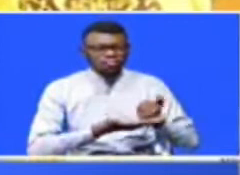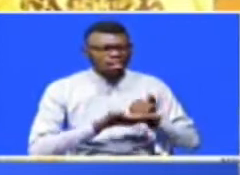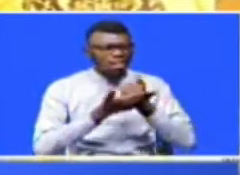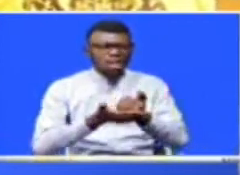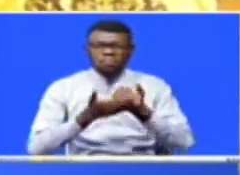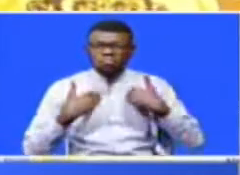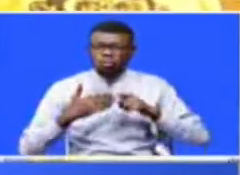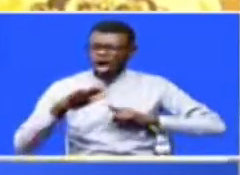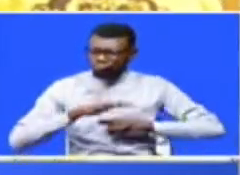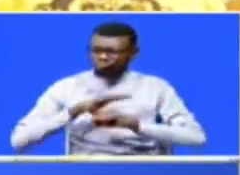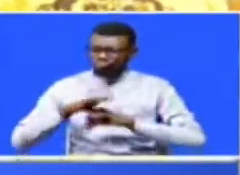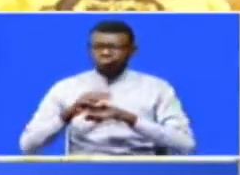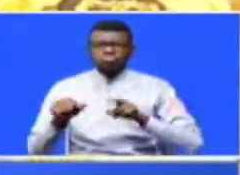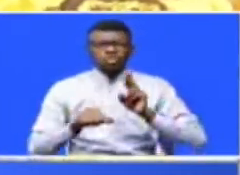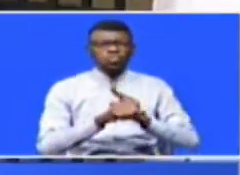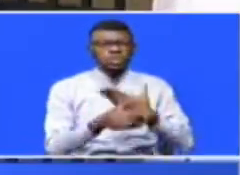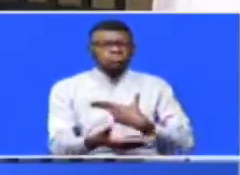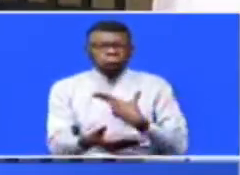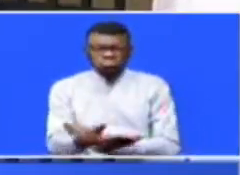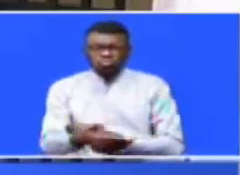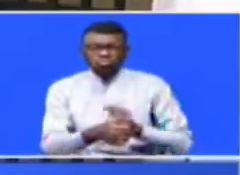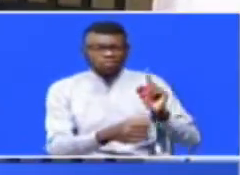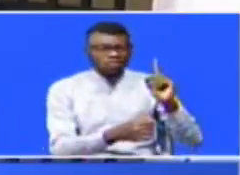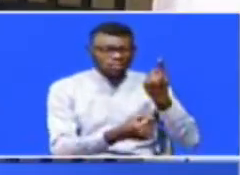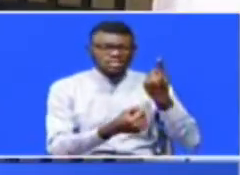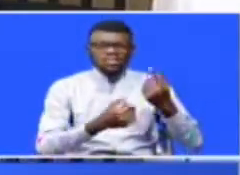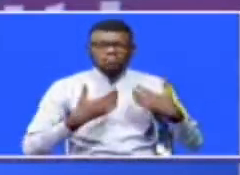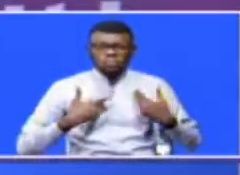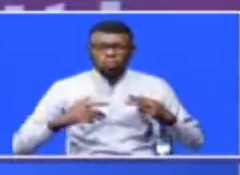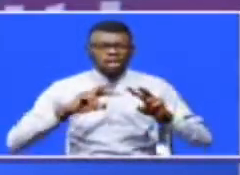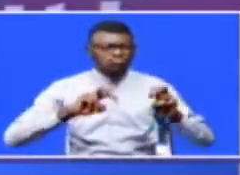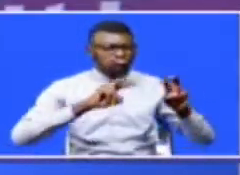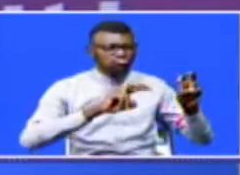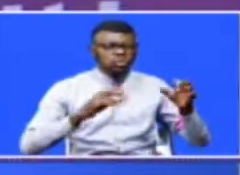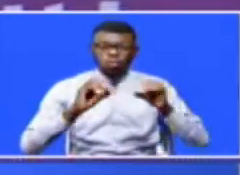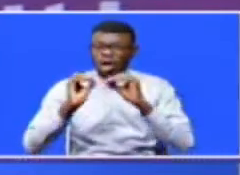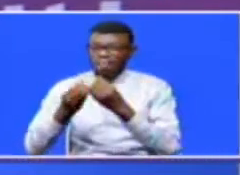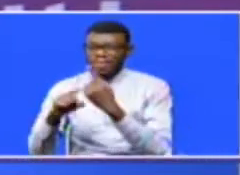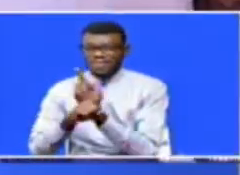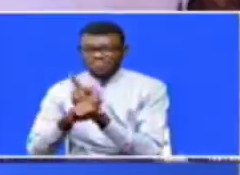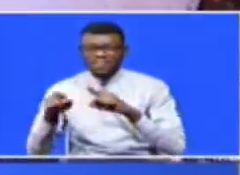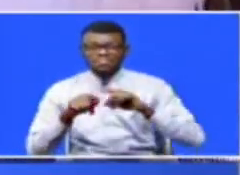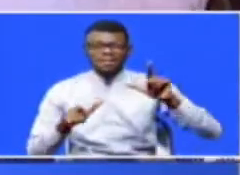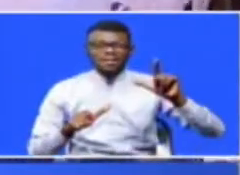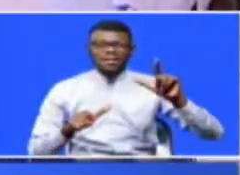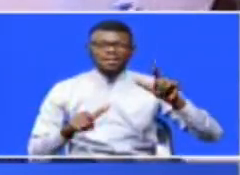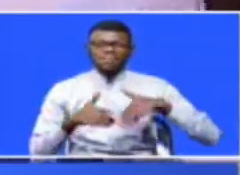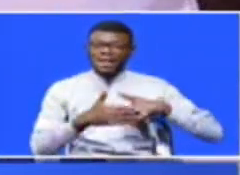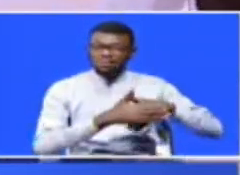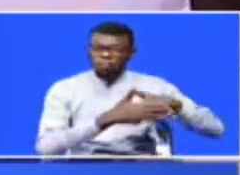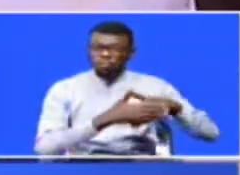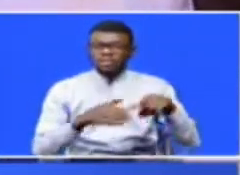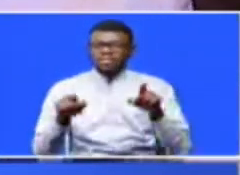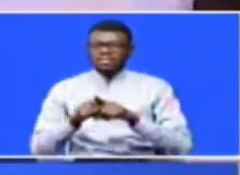drug abusers who are first identified through concerted efforts by organizations like LVCT and the